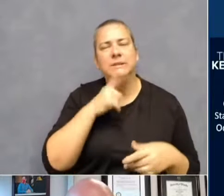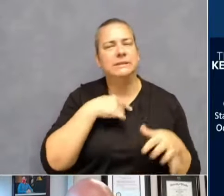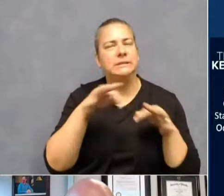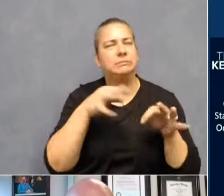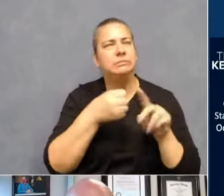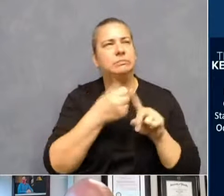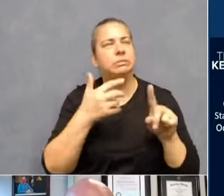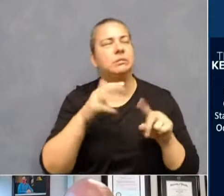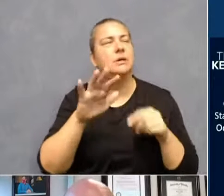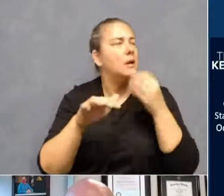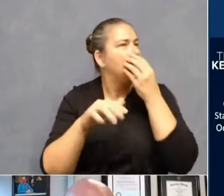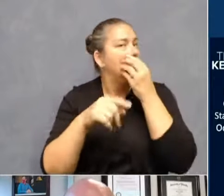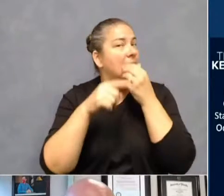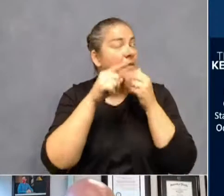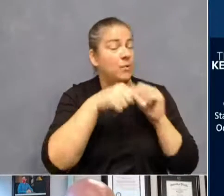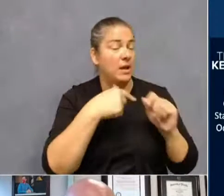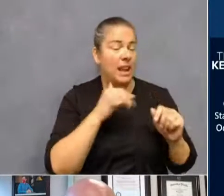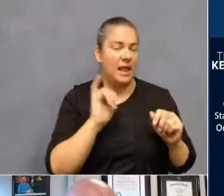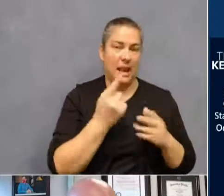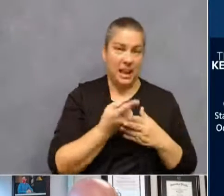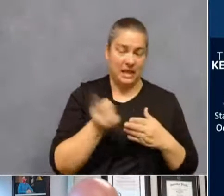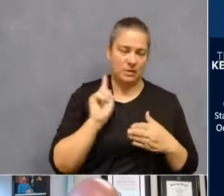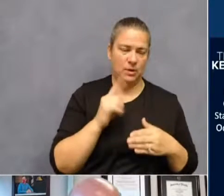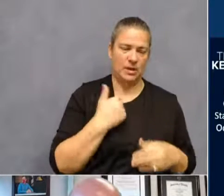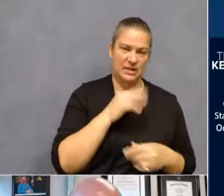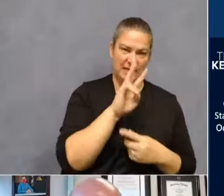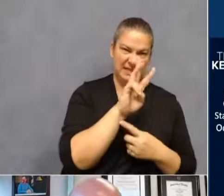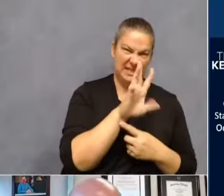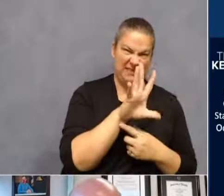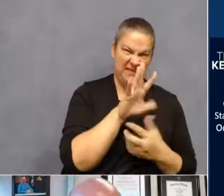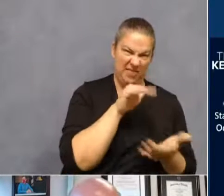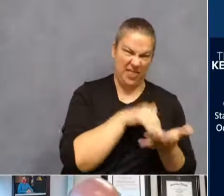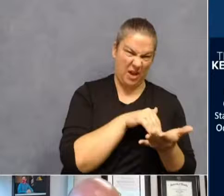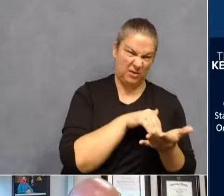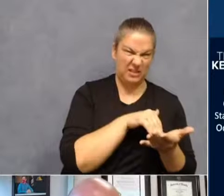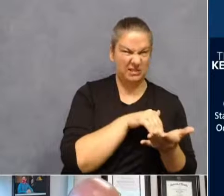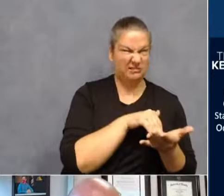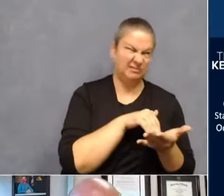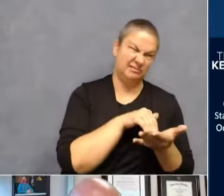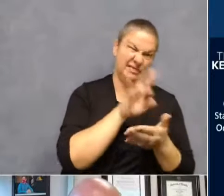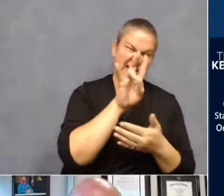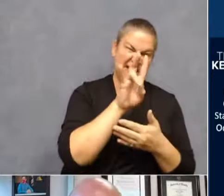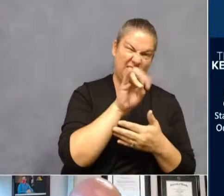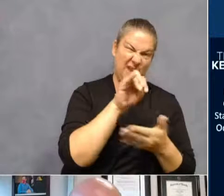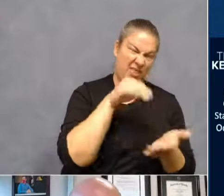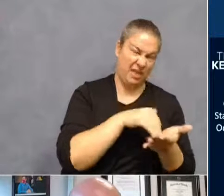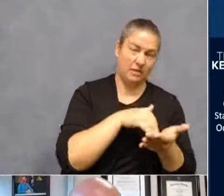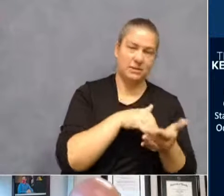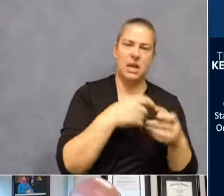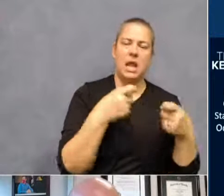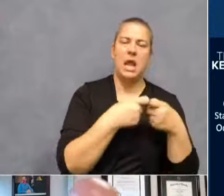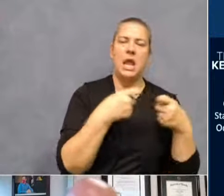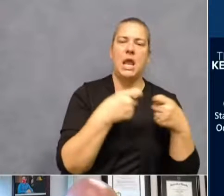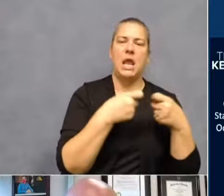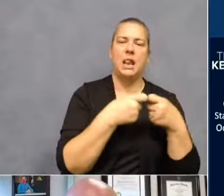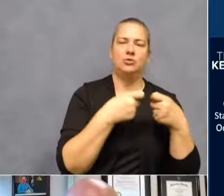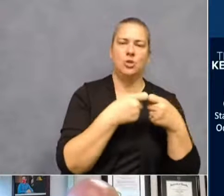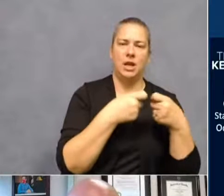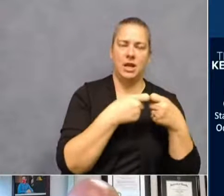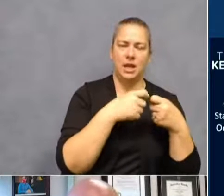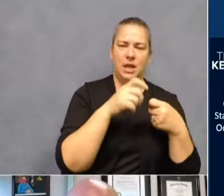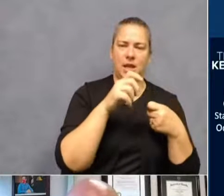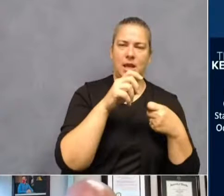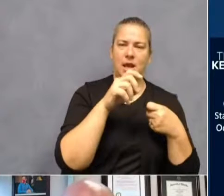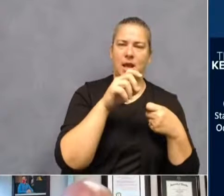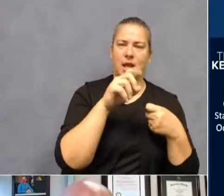anywhere from 65,000 to 70,000 electronic lab reports coming in per week. That's